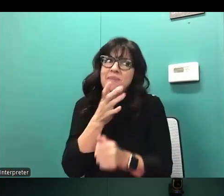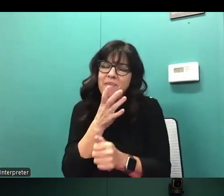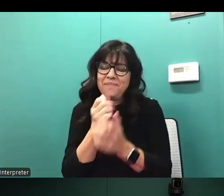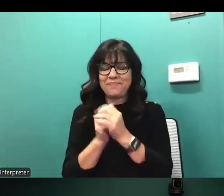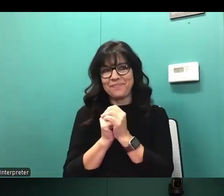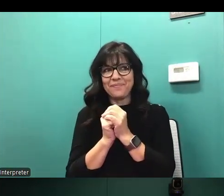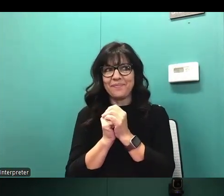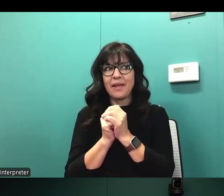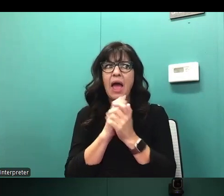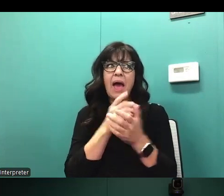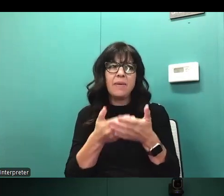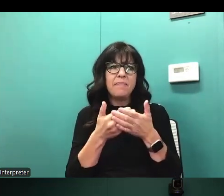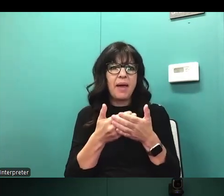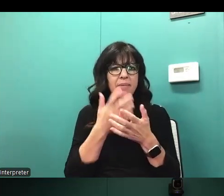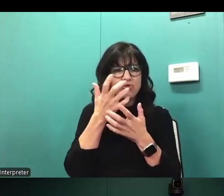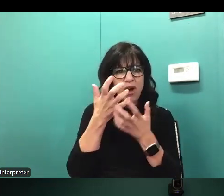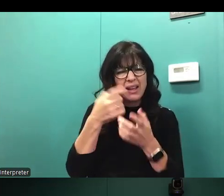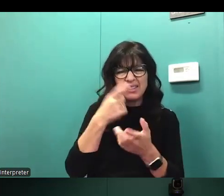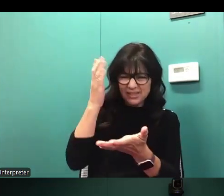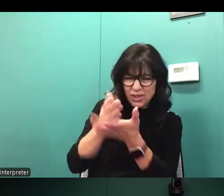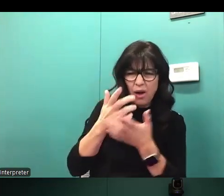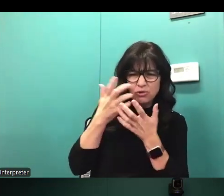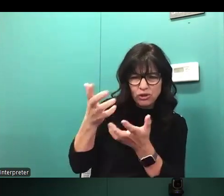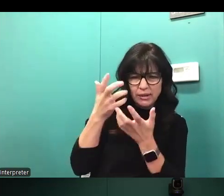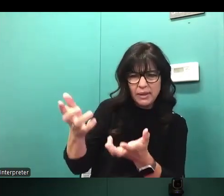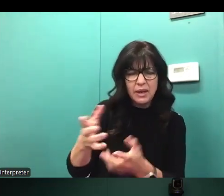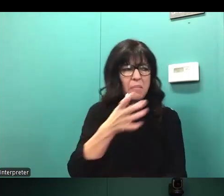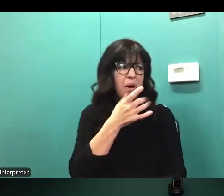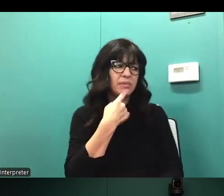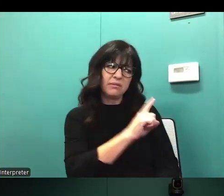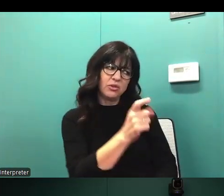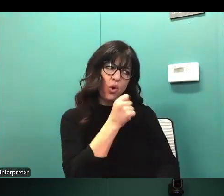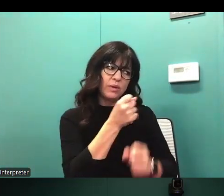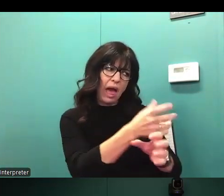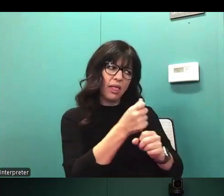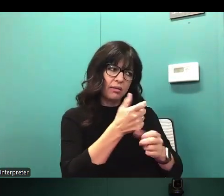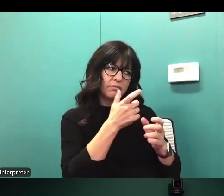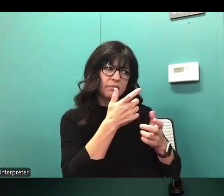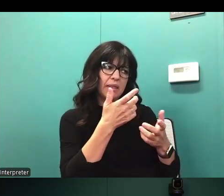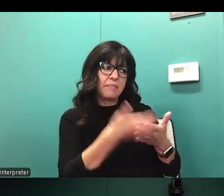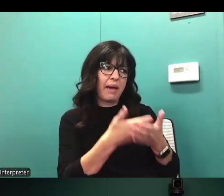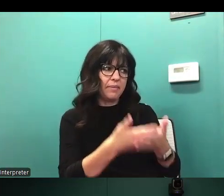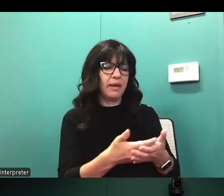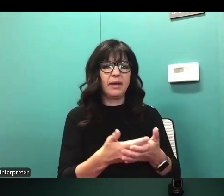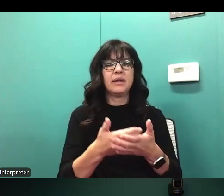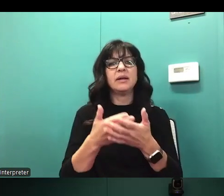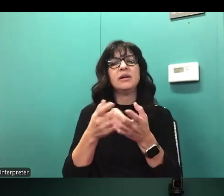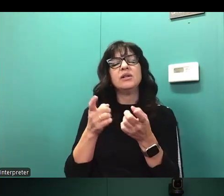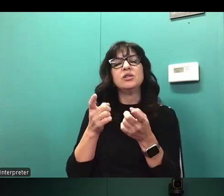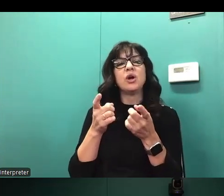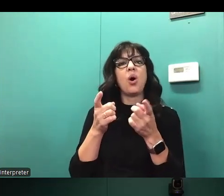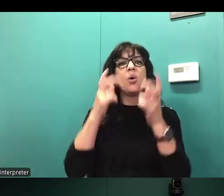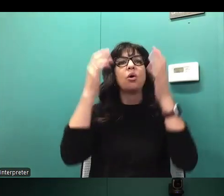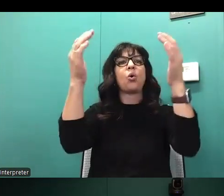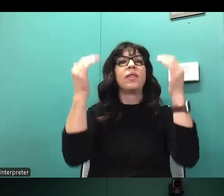the baby cried and I said, stop screaming. And Mom said, don't yell at the baby. So you're going to want to make sure when you're getting that, you go to